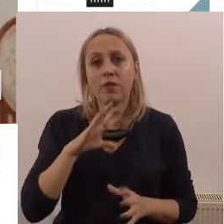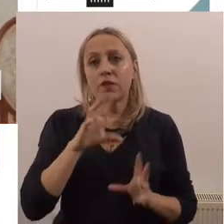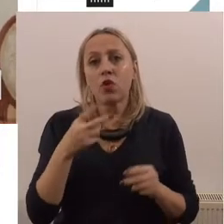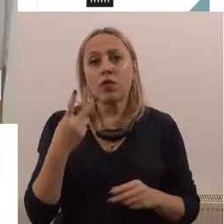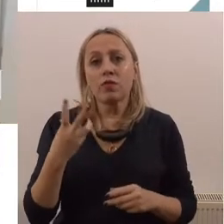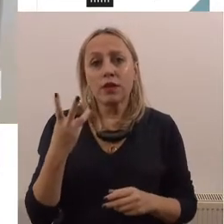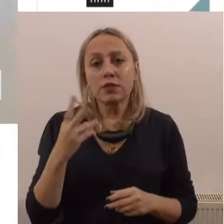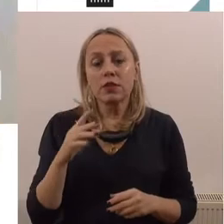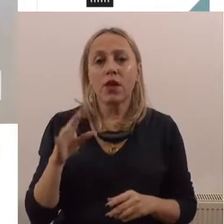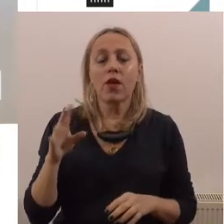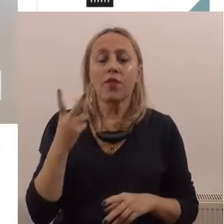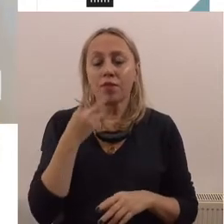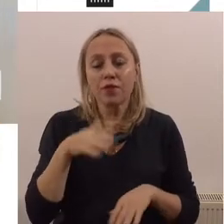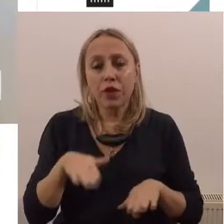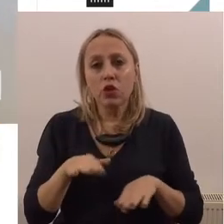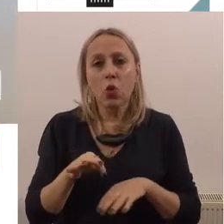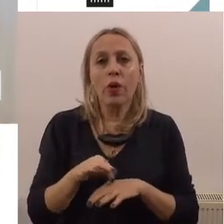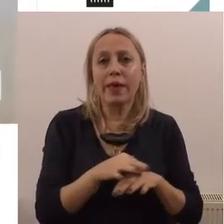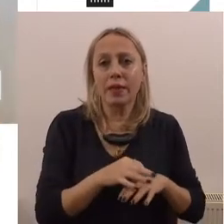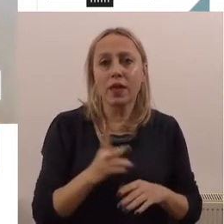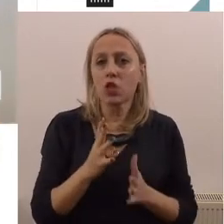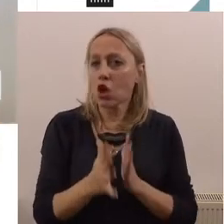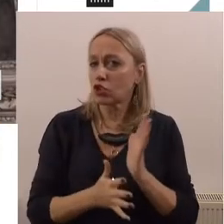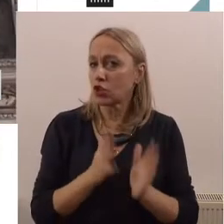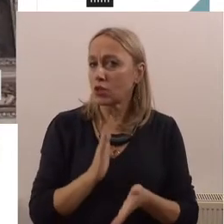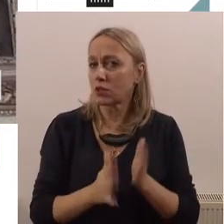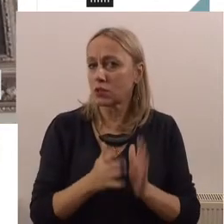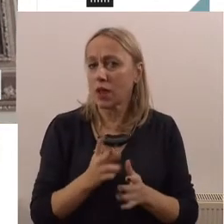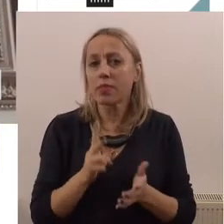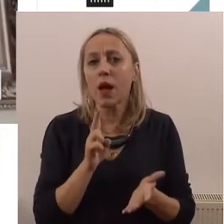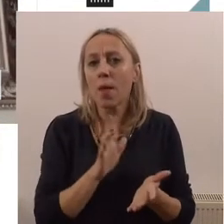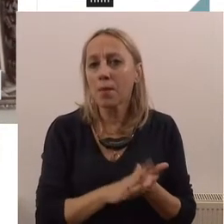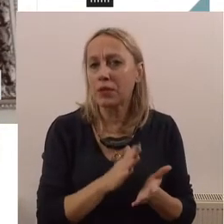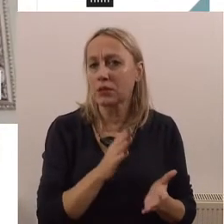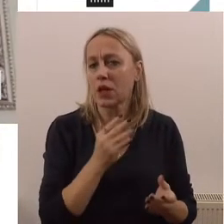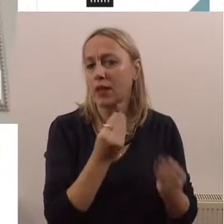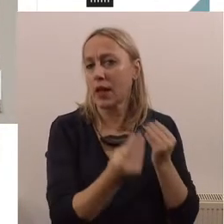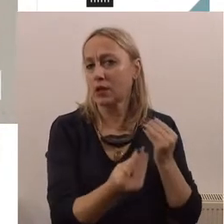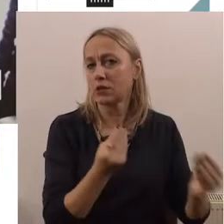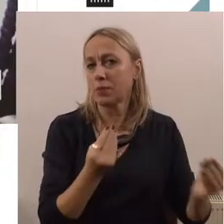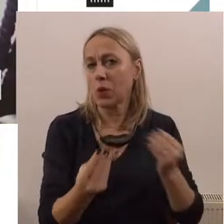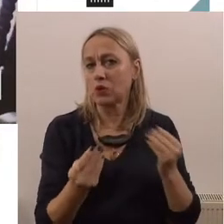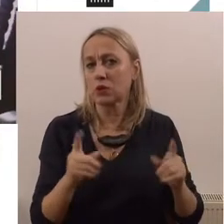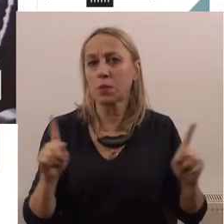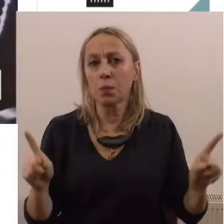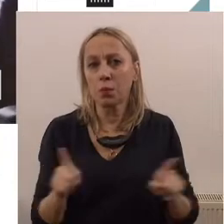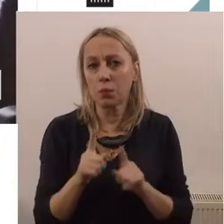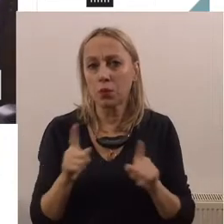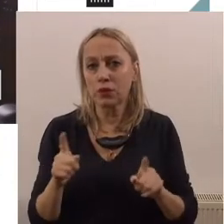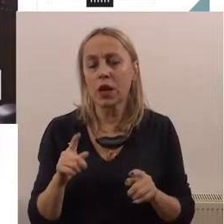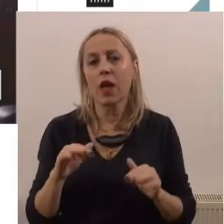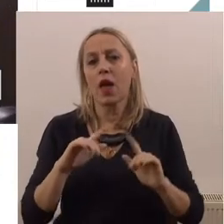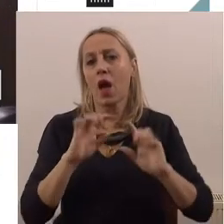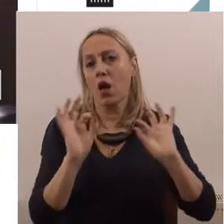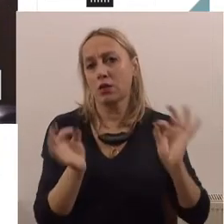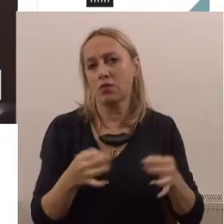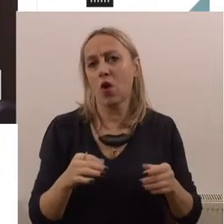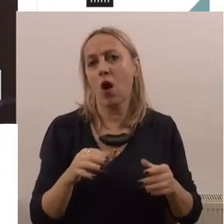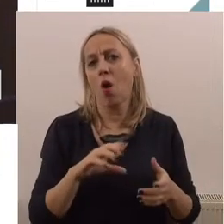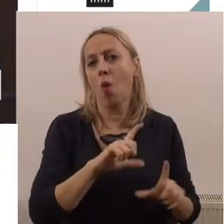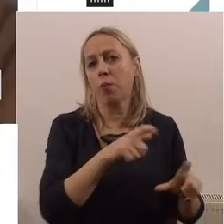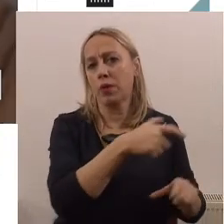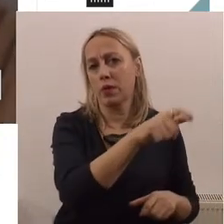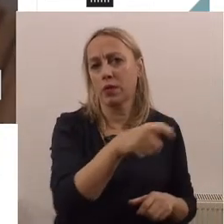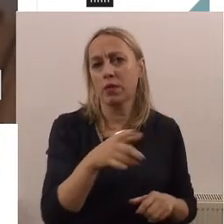offered 23 video guides in the Russian gesture language on standing exhibitions of the museum and art